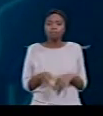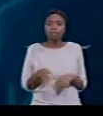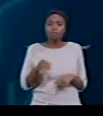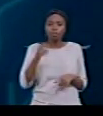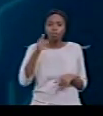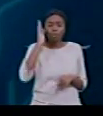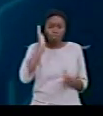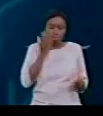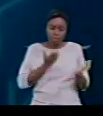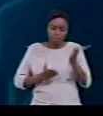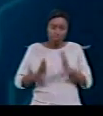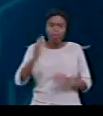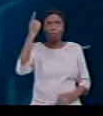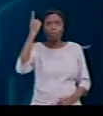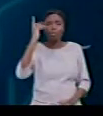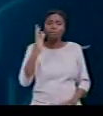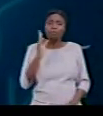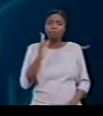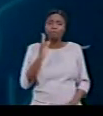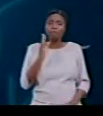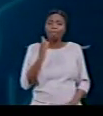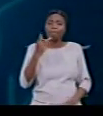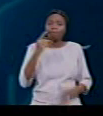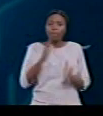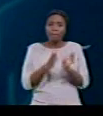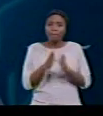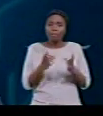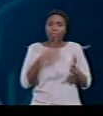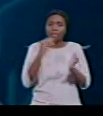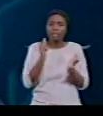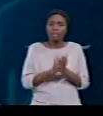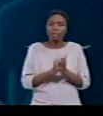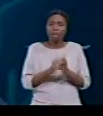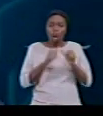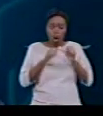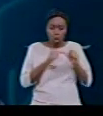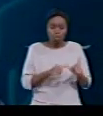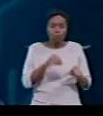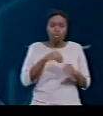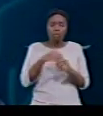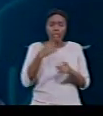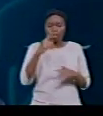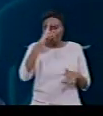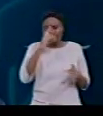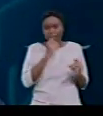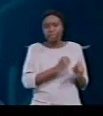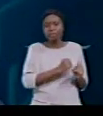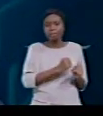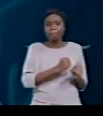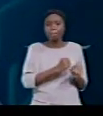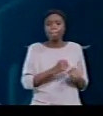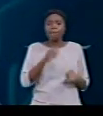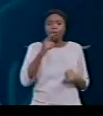God. The Bible says, contending for the faith. You will